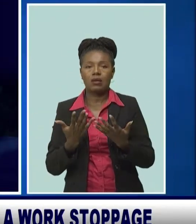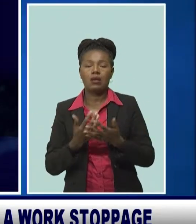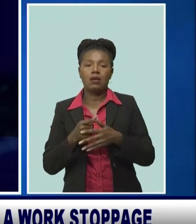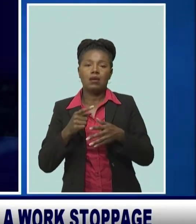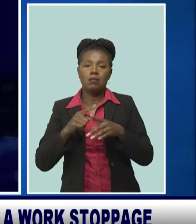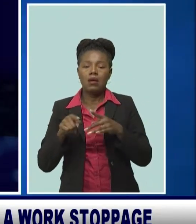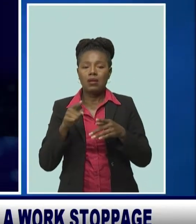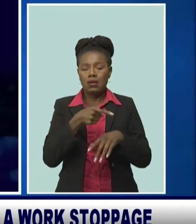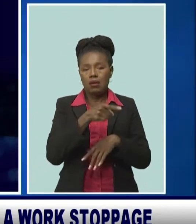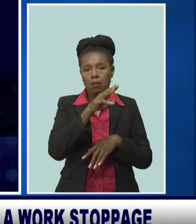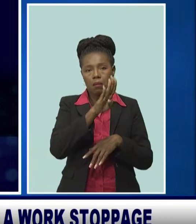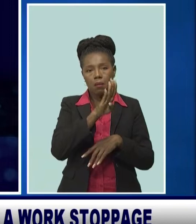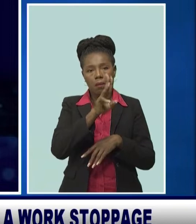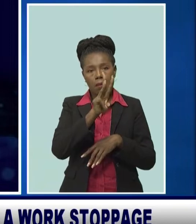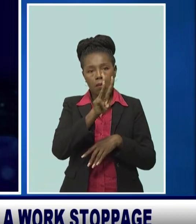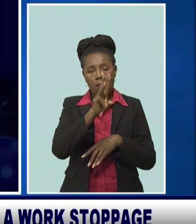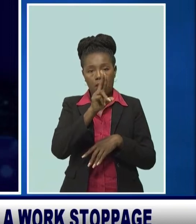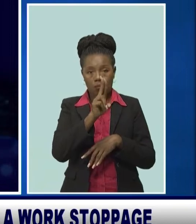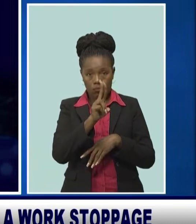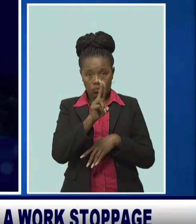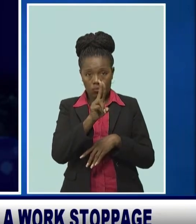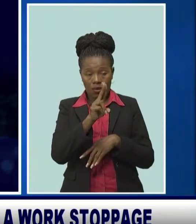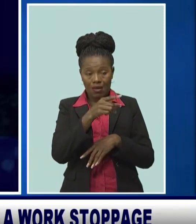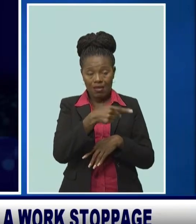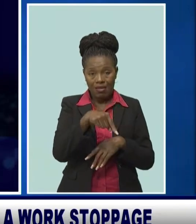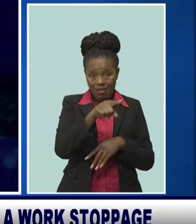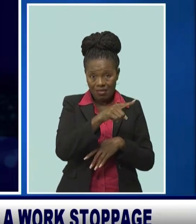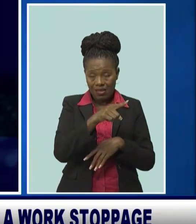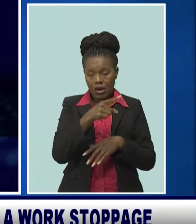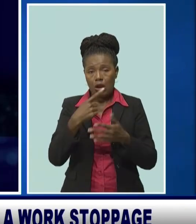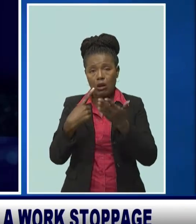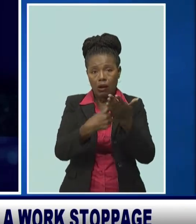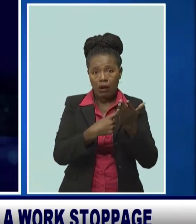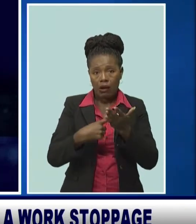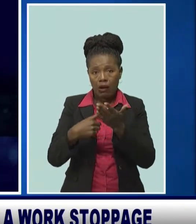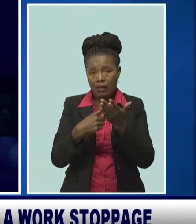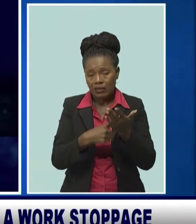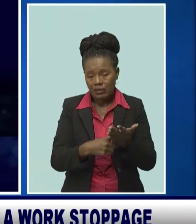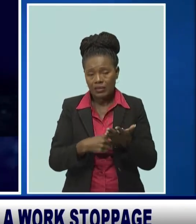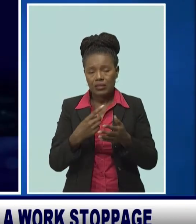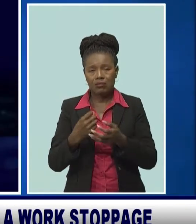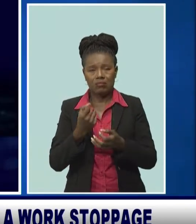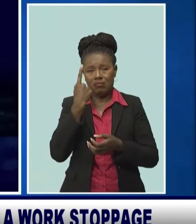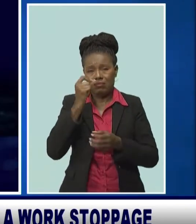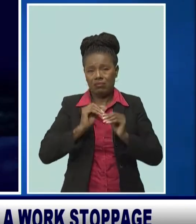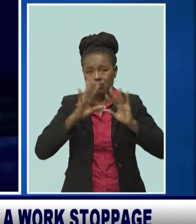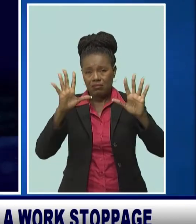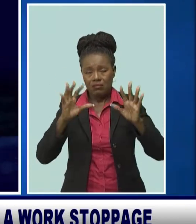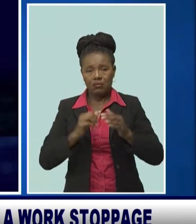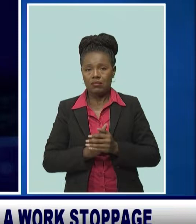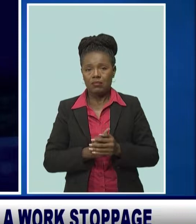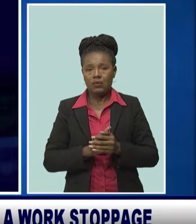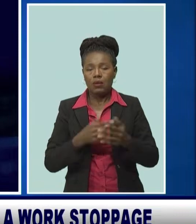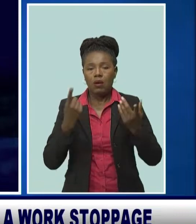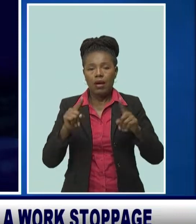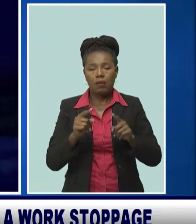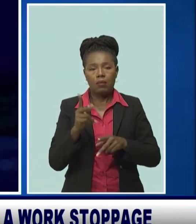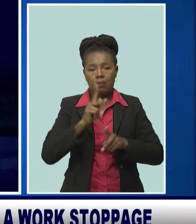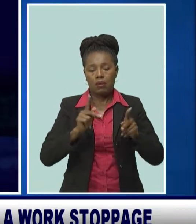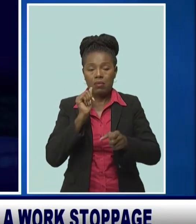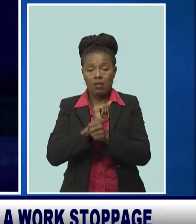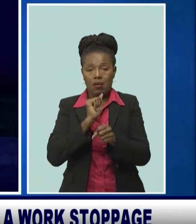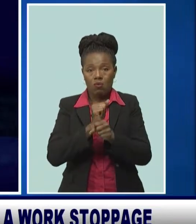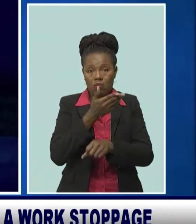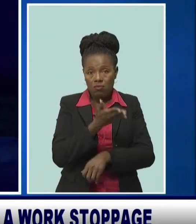the Barbados Workers Union and Chefette, which led to a slight disruption at 2 locations this morning. However,